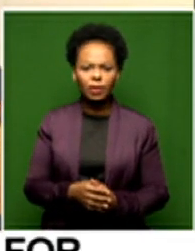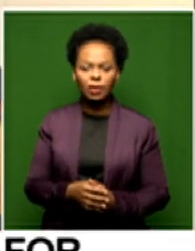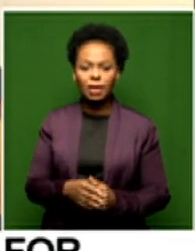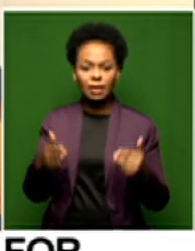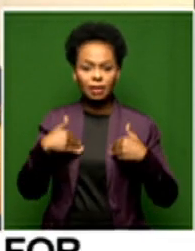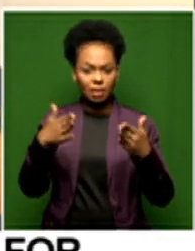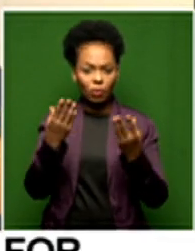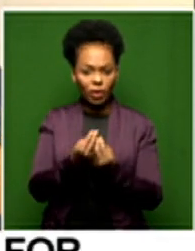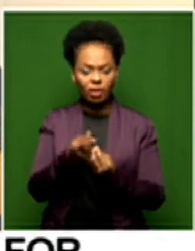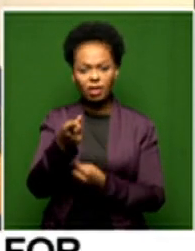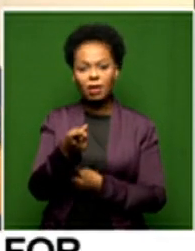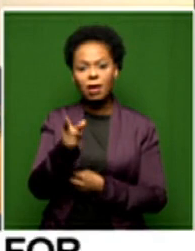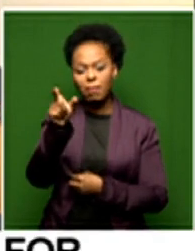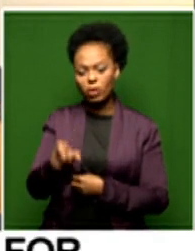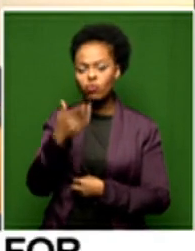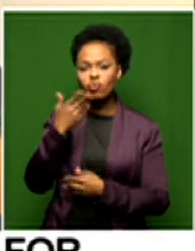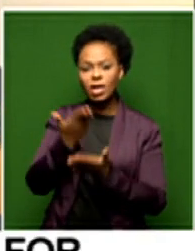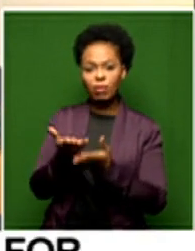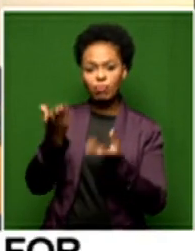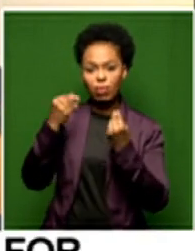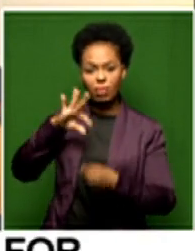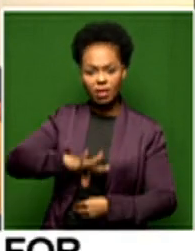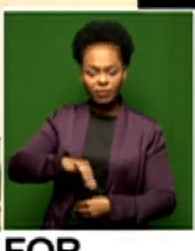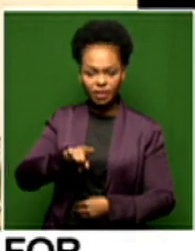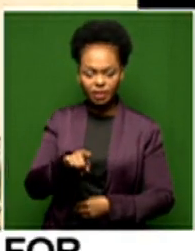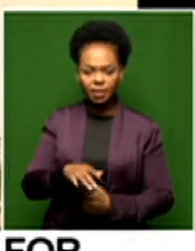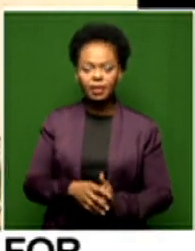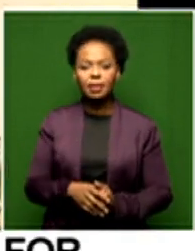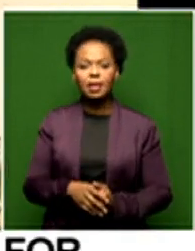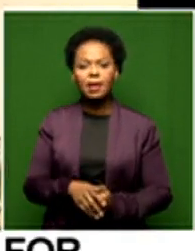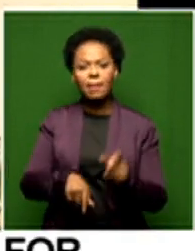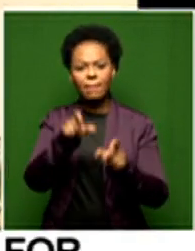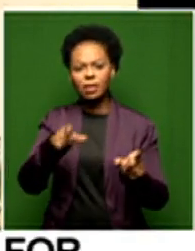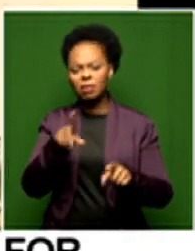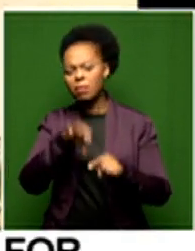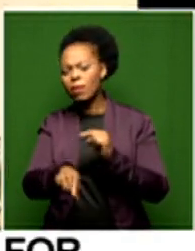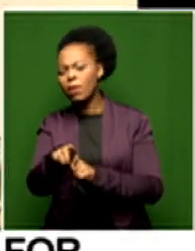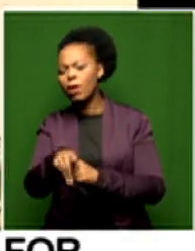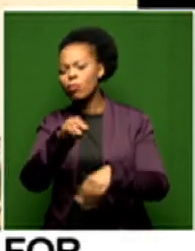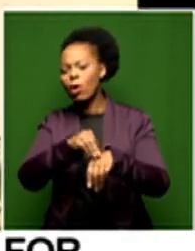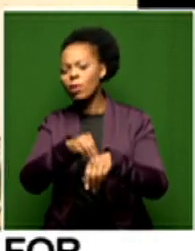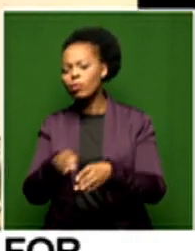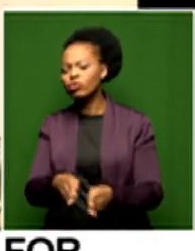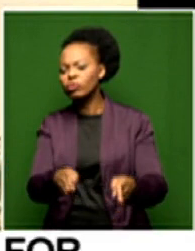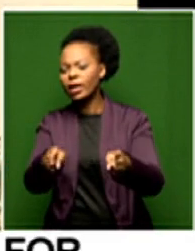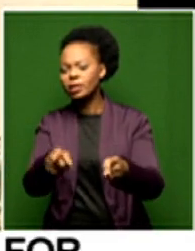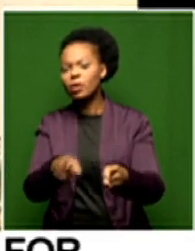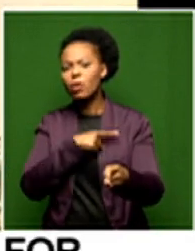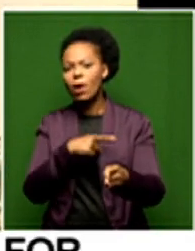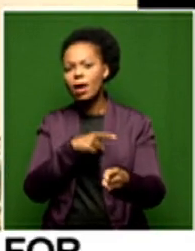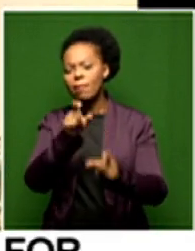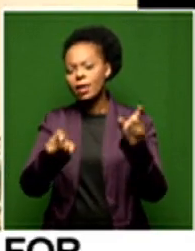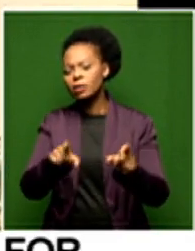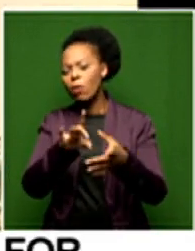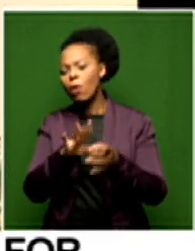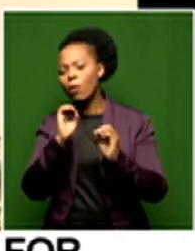Let's start with the beneficiaries. So people who are seen as a problem on the streets. So we're talking about homeless individuals, a group